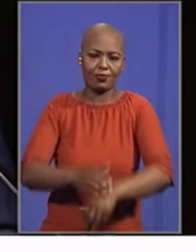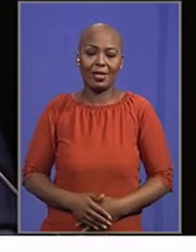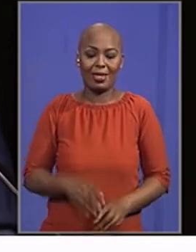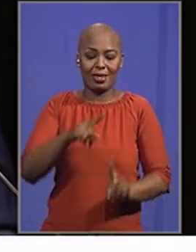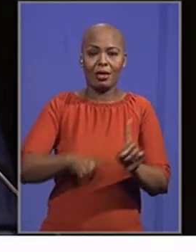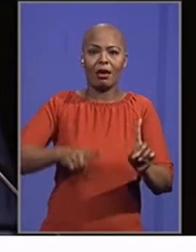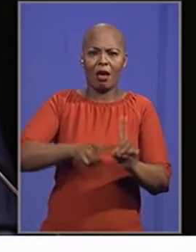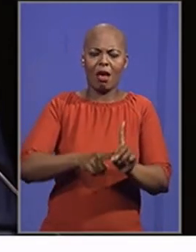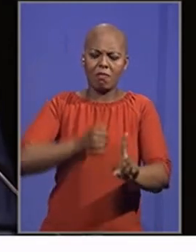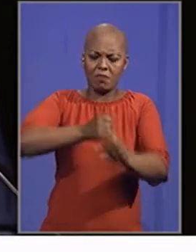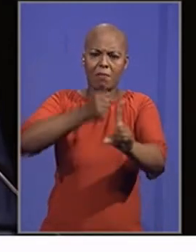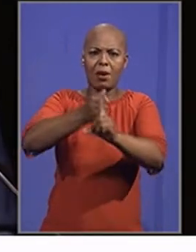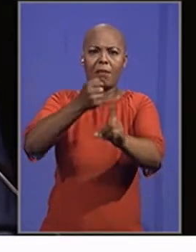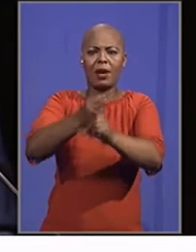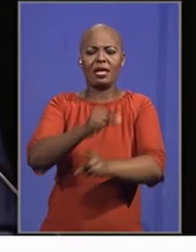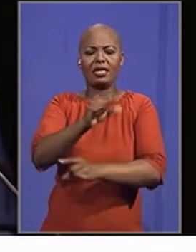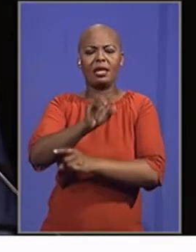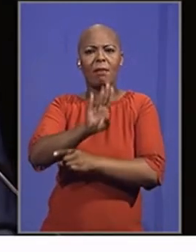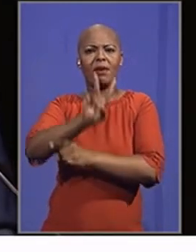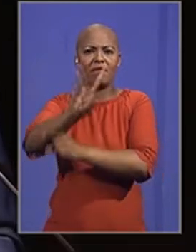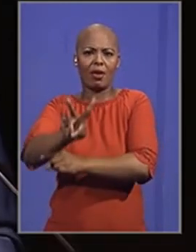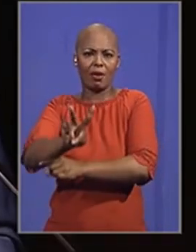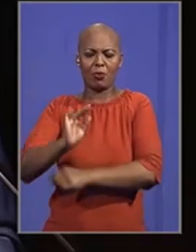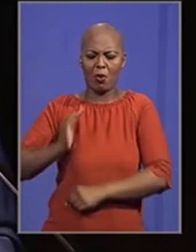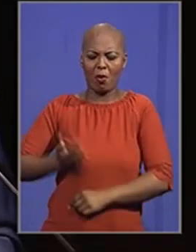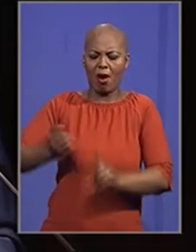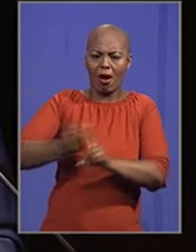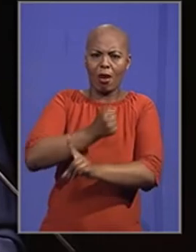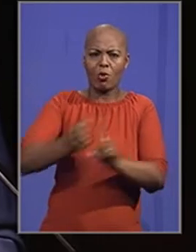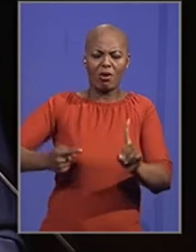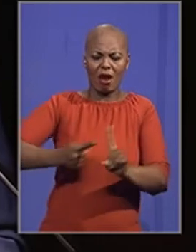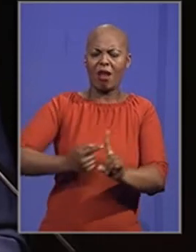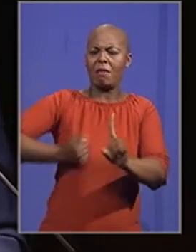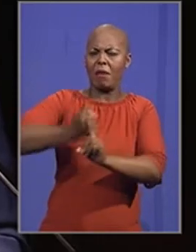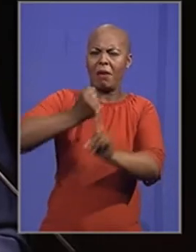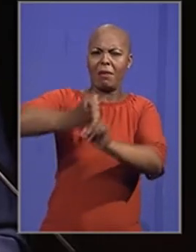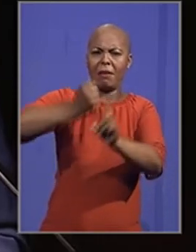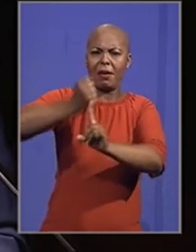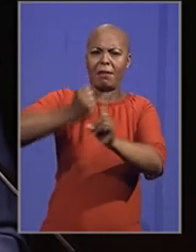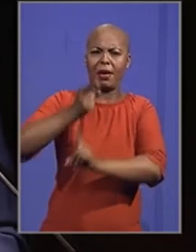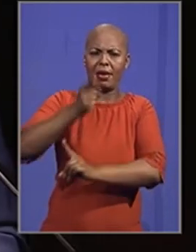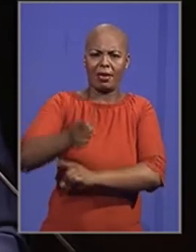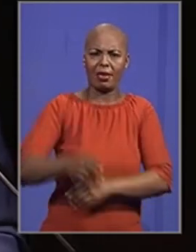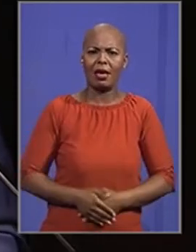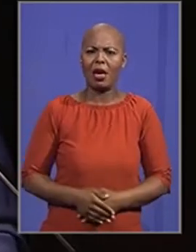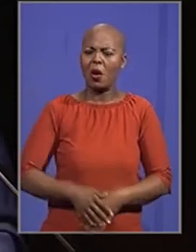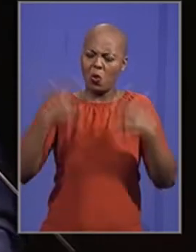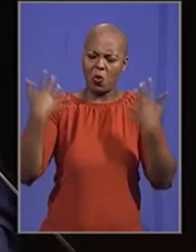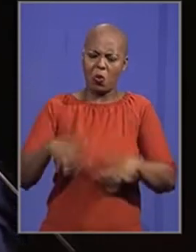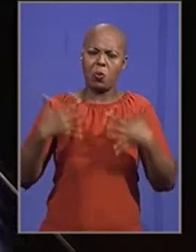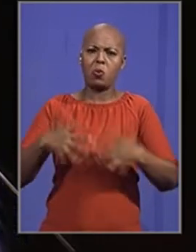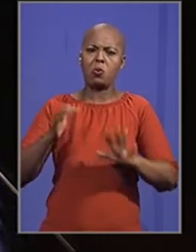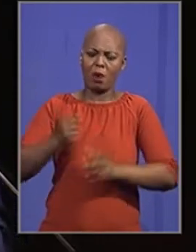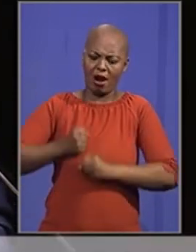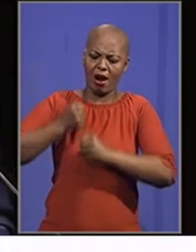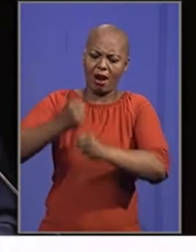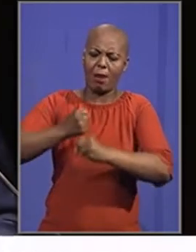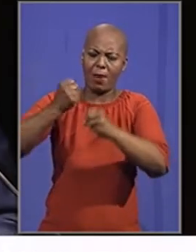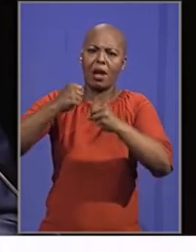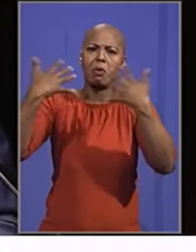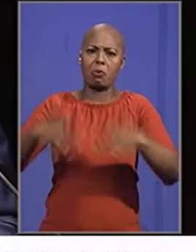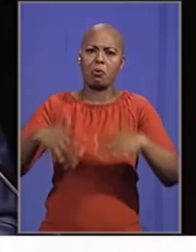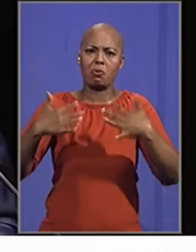against gender-based violence and femicide, a formidable campaigner of